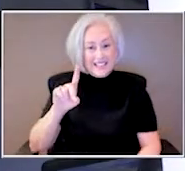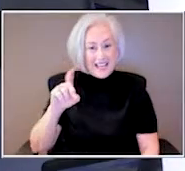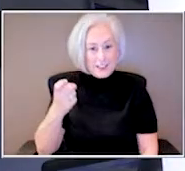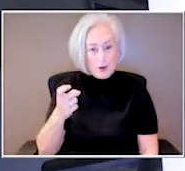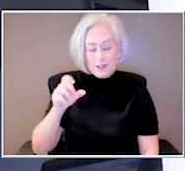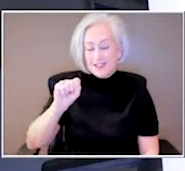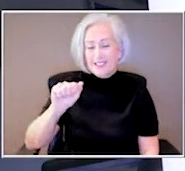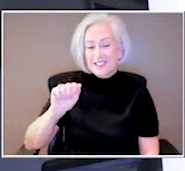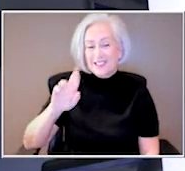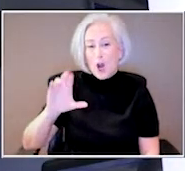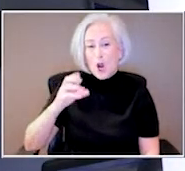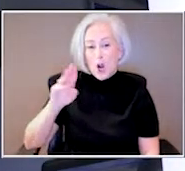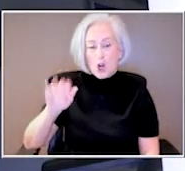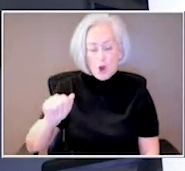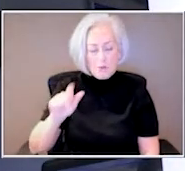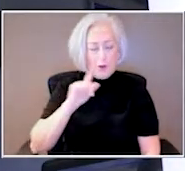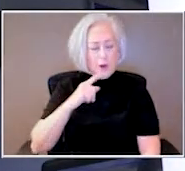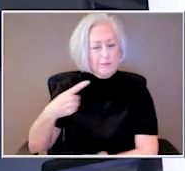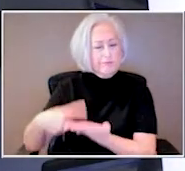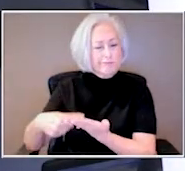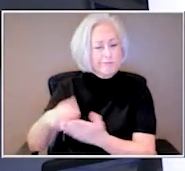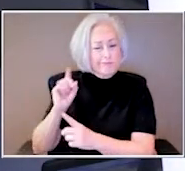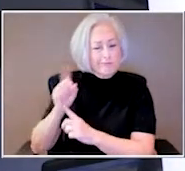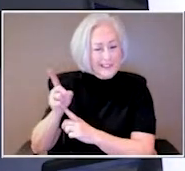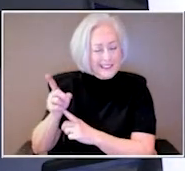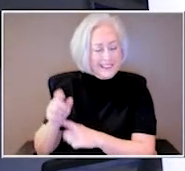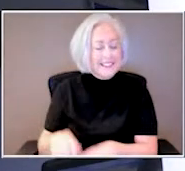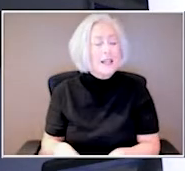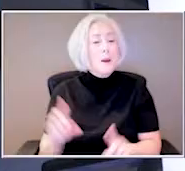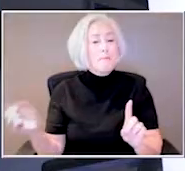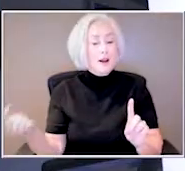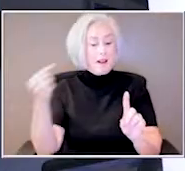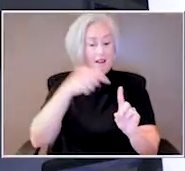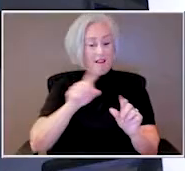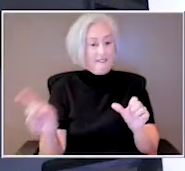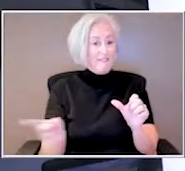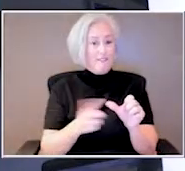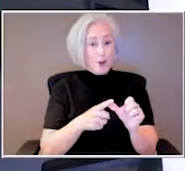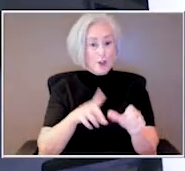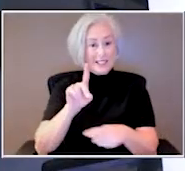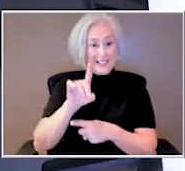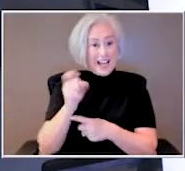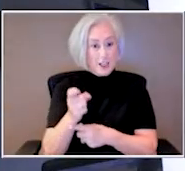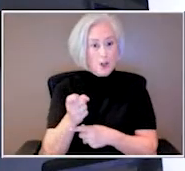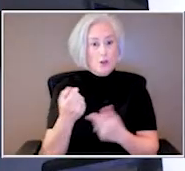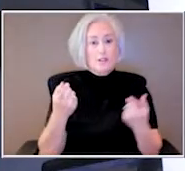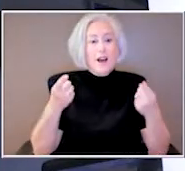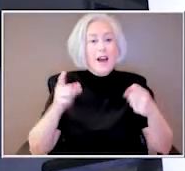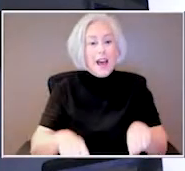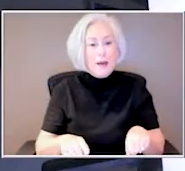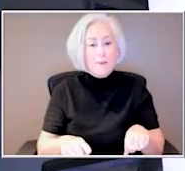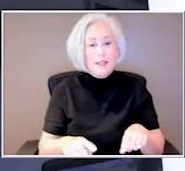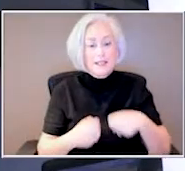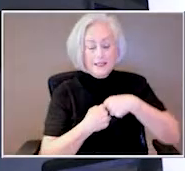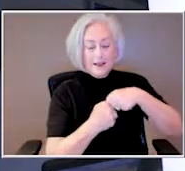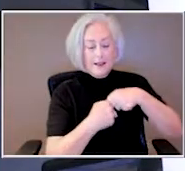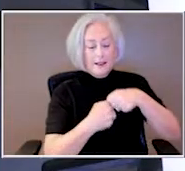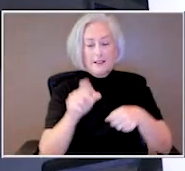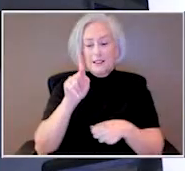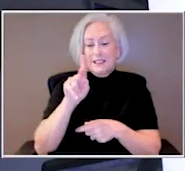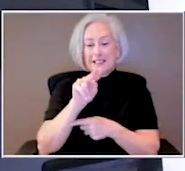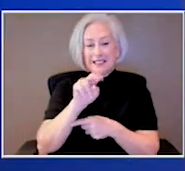just a moment. But I want to go back to the original diagnosis. Ginny, a knee replacement helped save your life. Yes. Tell us about